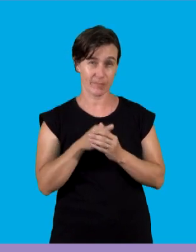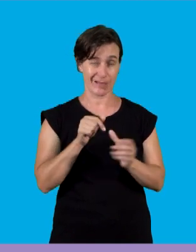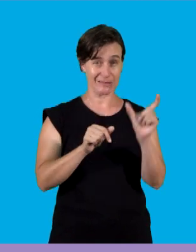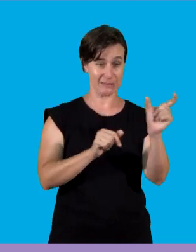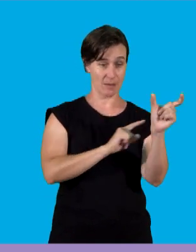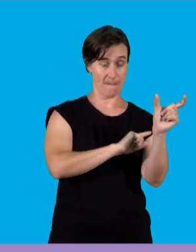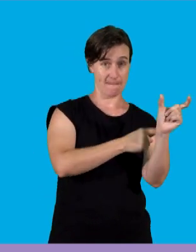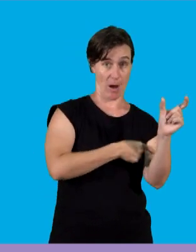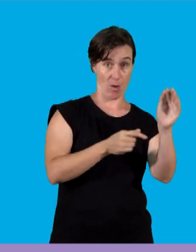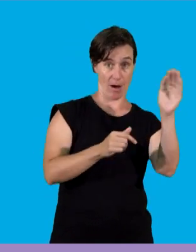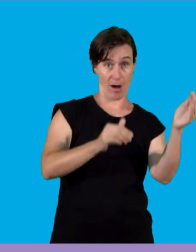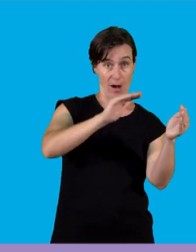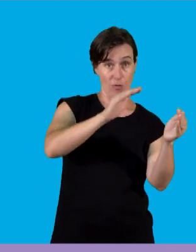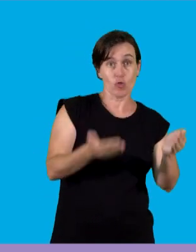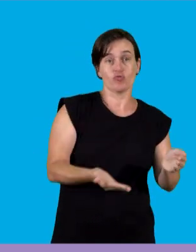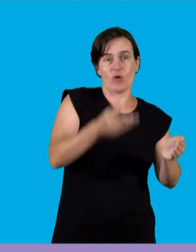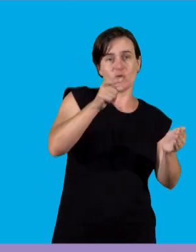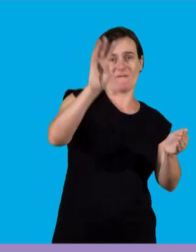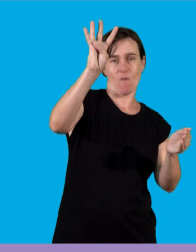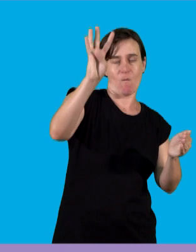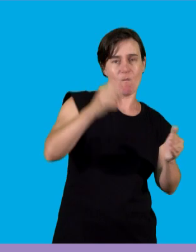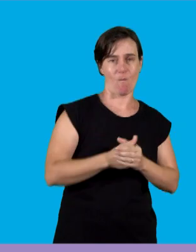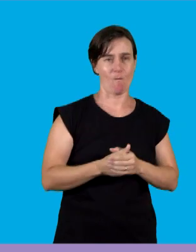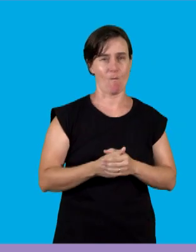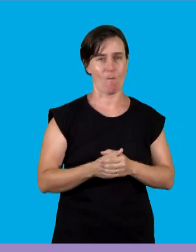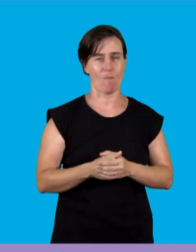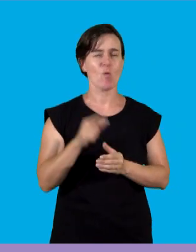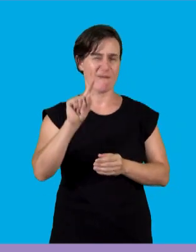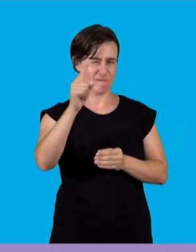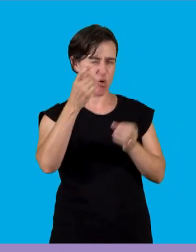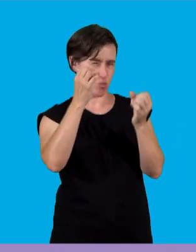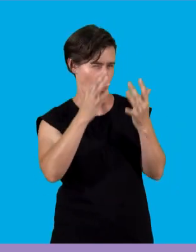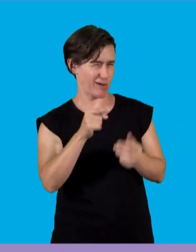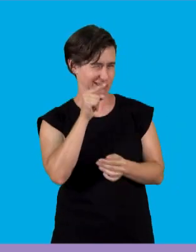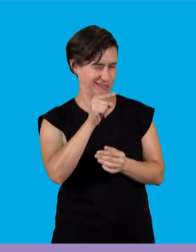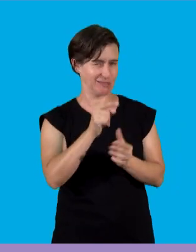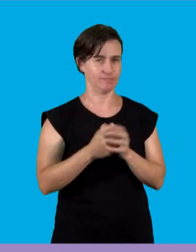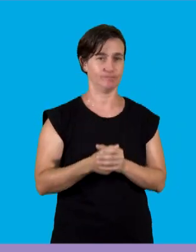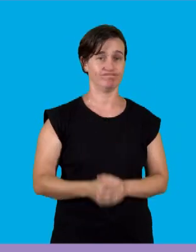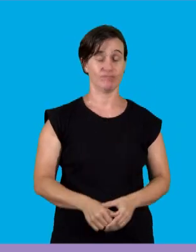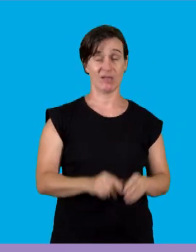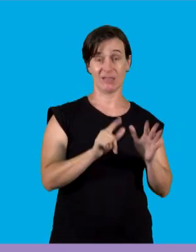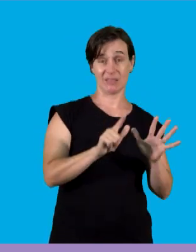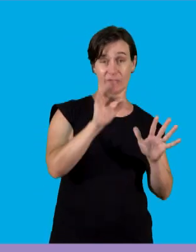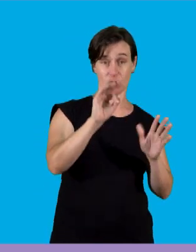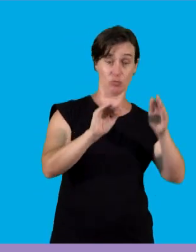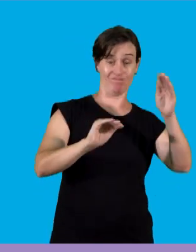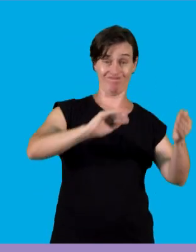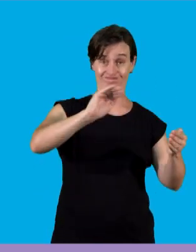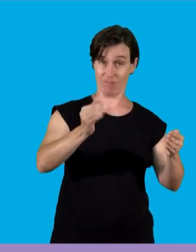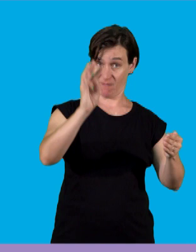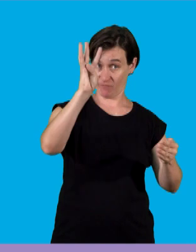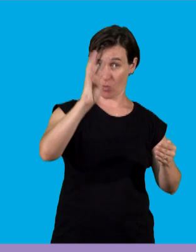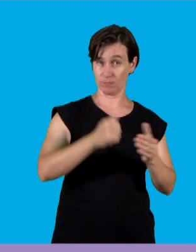a power that has been raised to an exponent. So let's work with that first. So this power has been raised to an exponent, which means that the 2